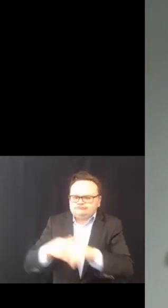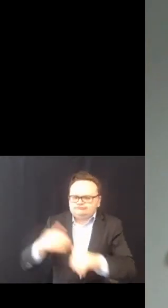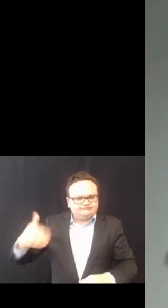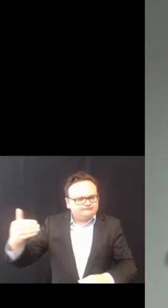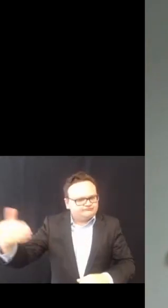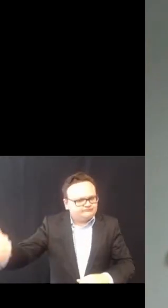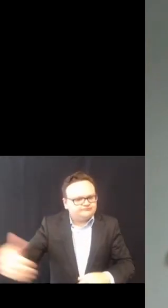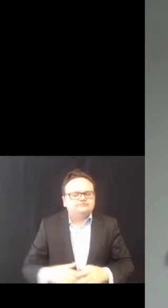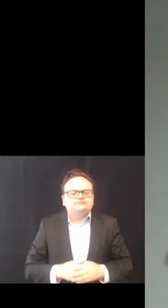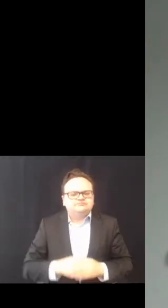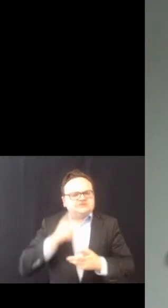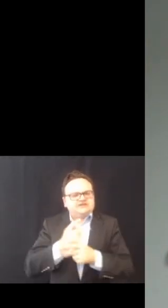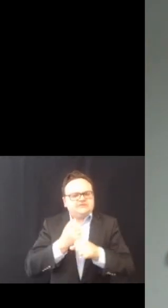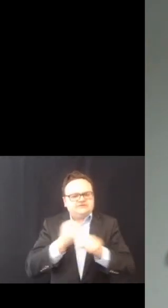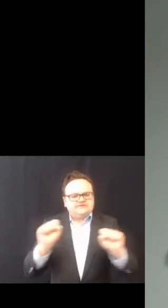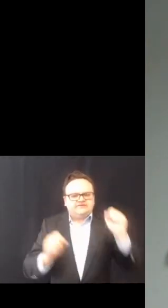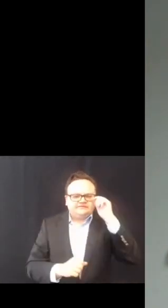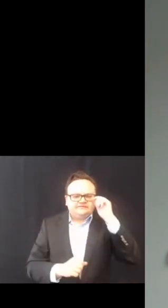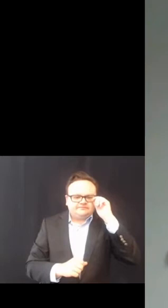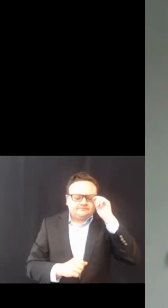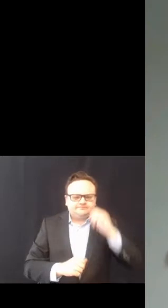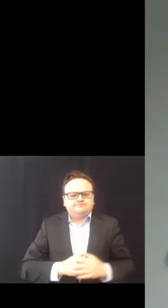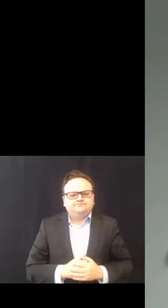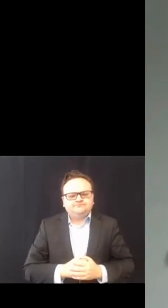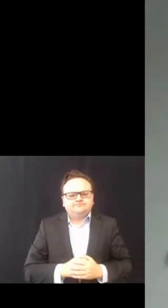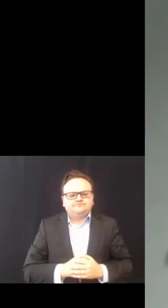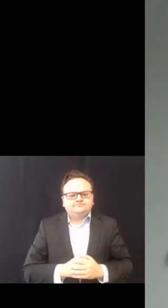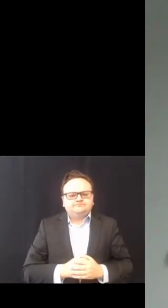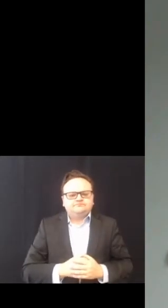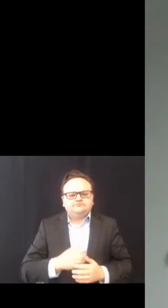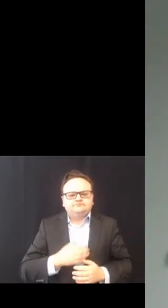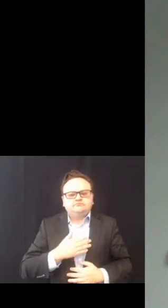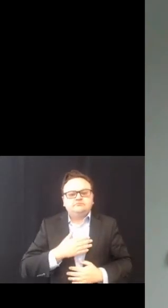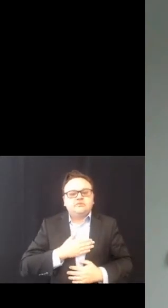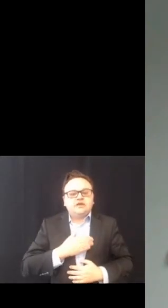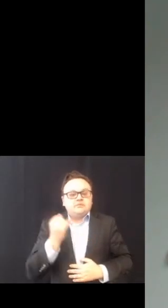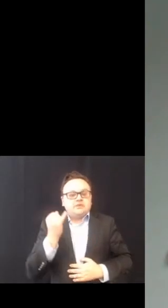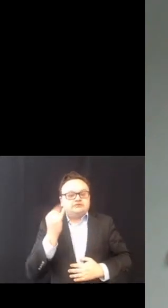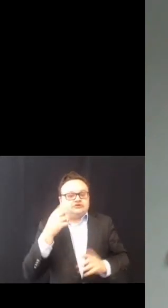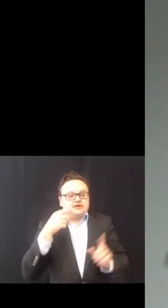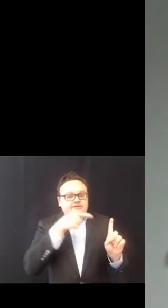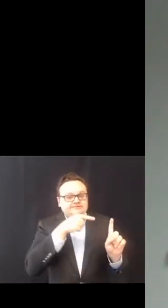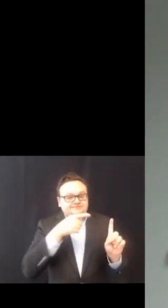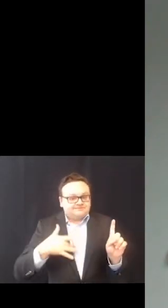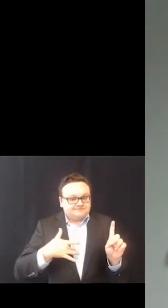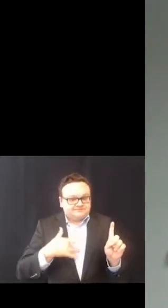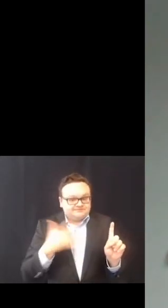I few goals with my job at first is I love my job and I